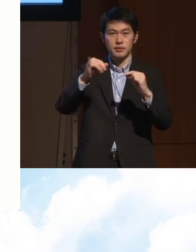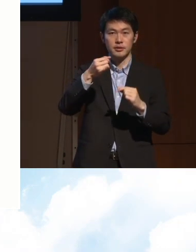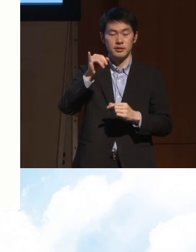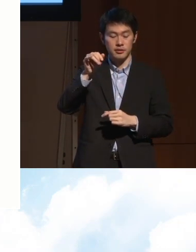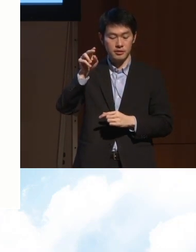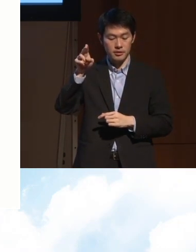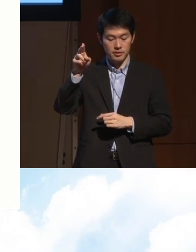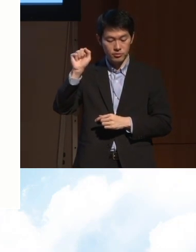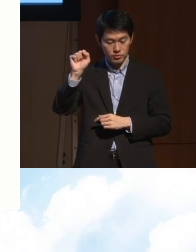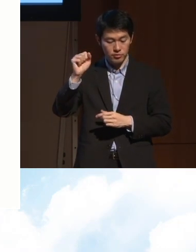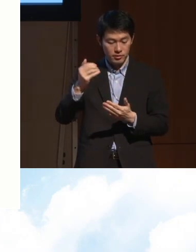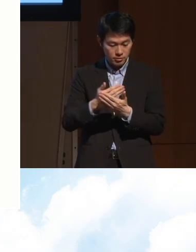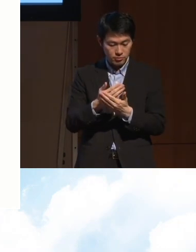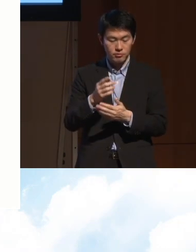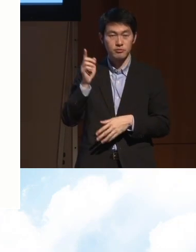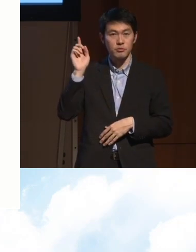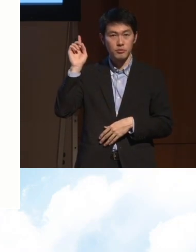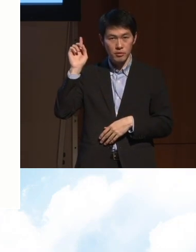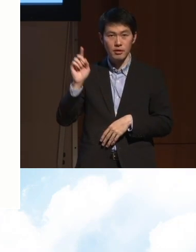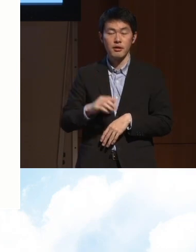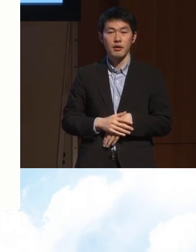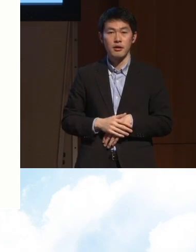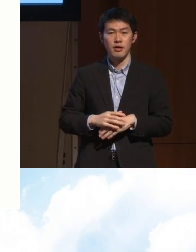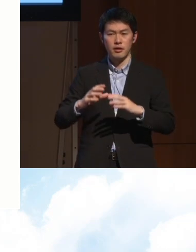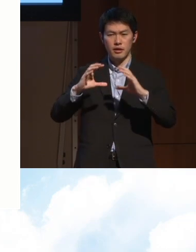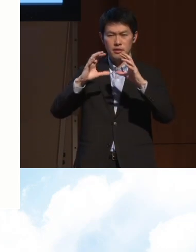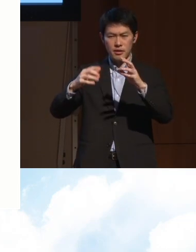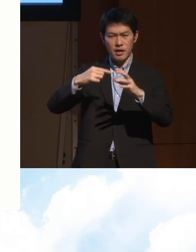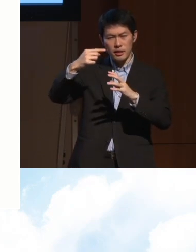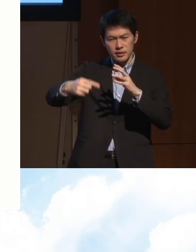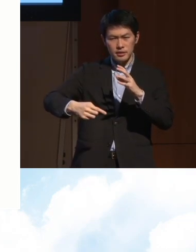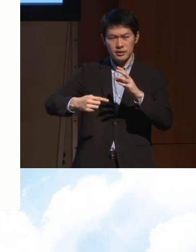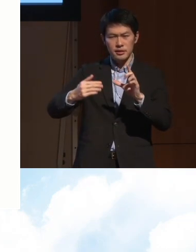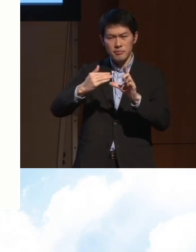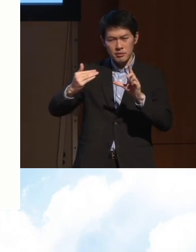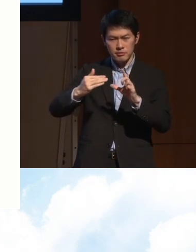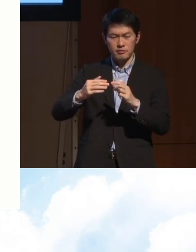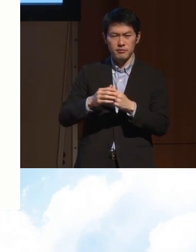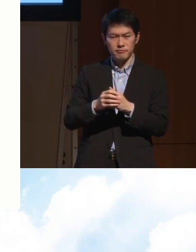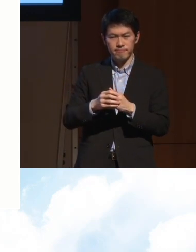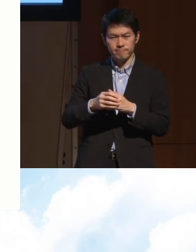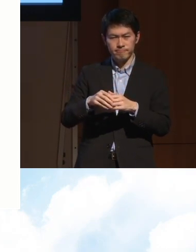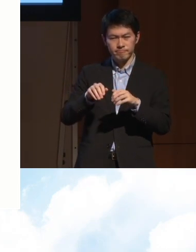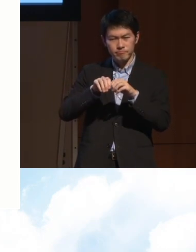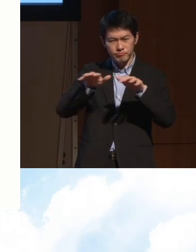science center for infectious diseases. And